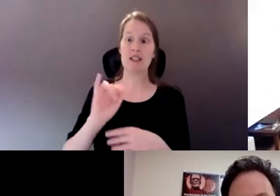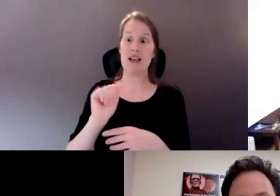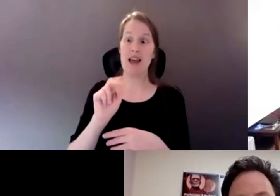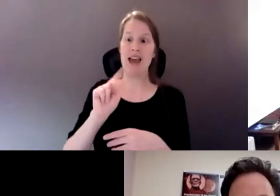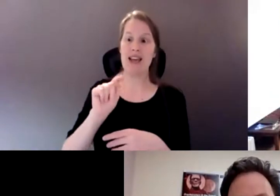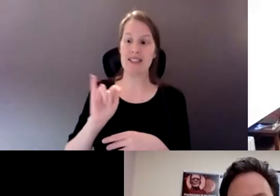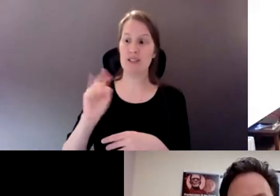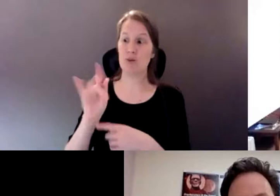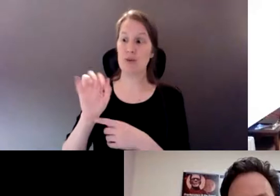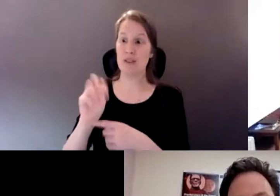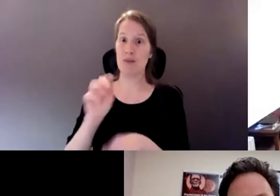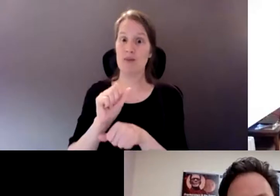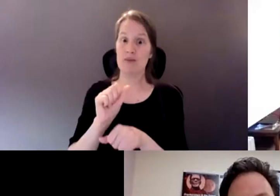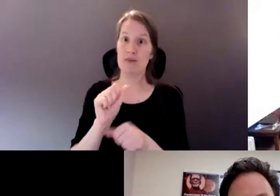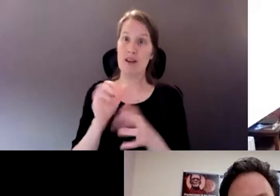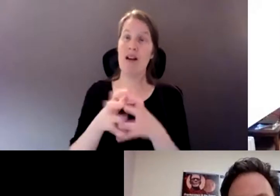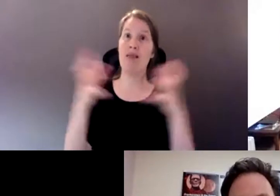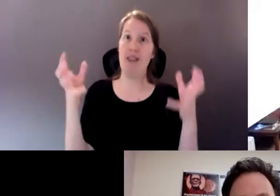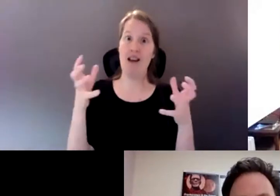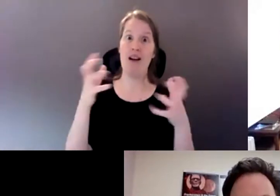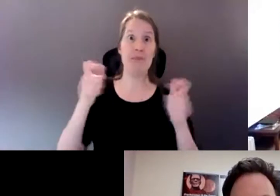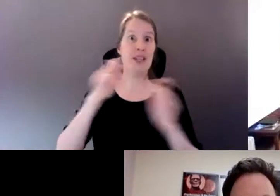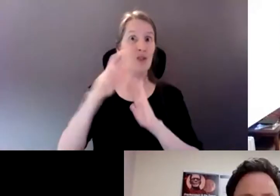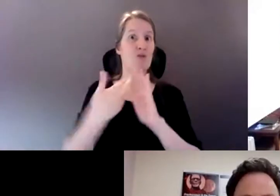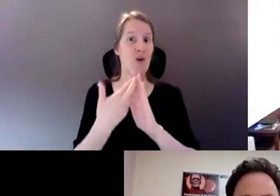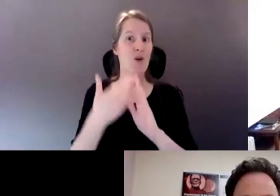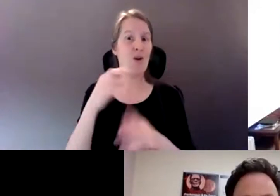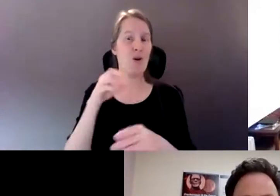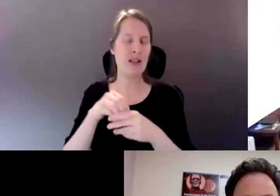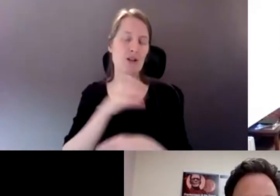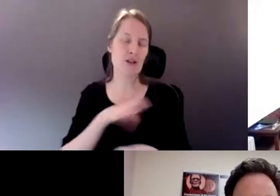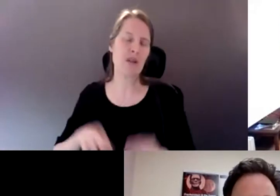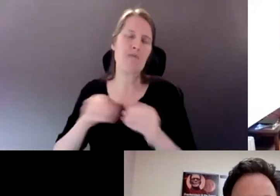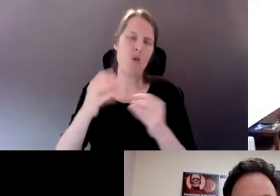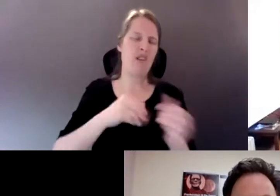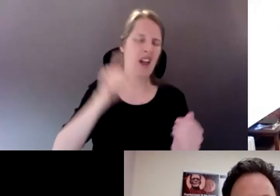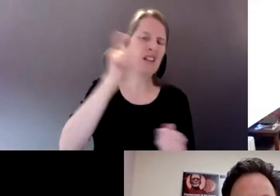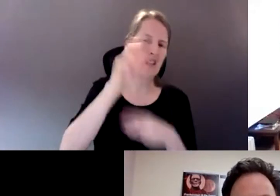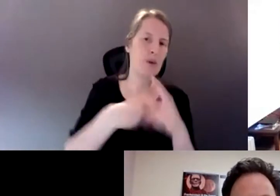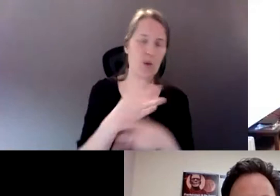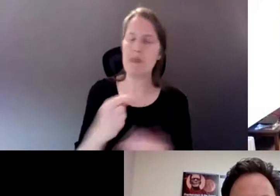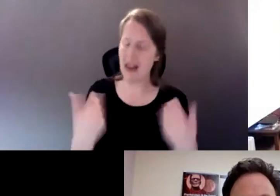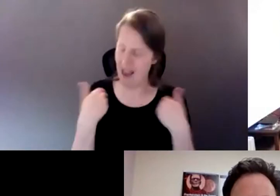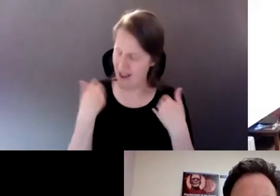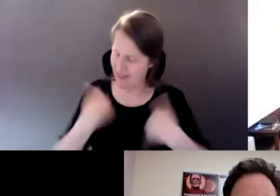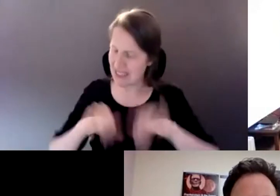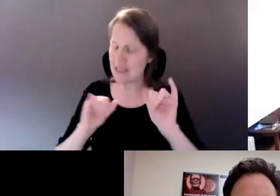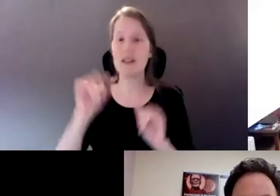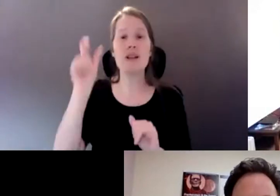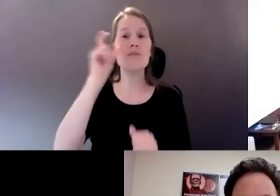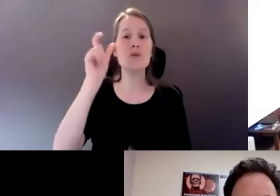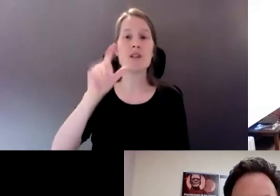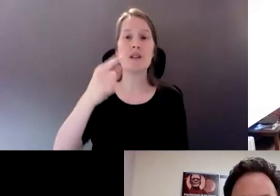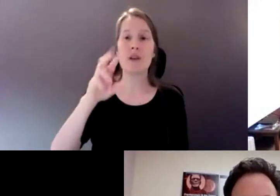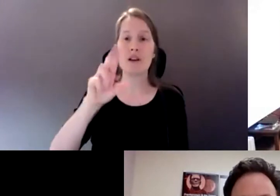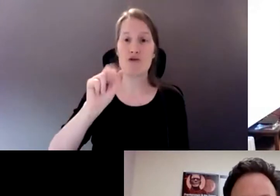most of the Islamic world. But there are real exceptions, and those exceptions include Muslim Granada,